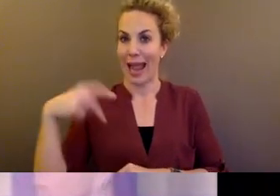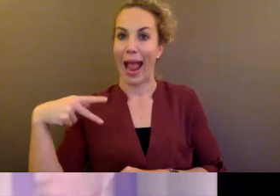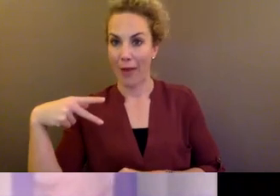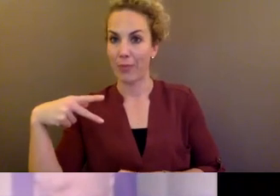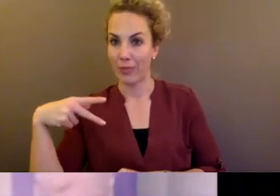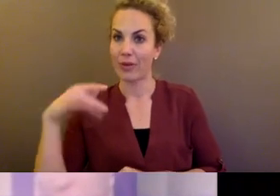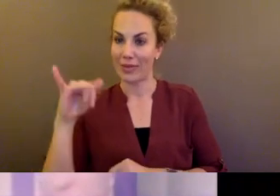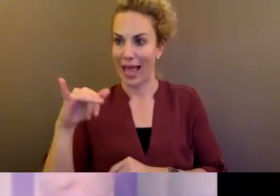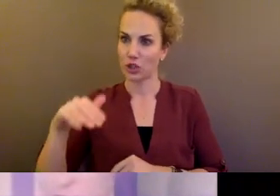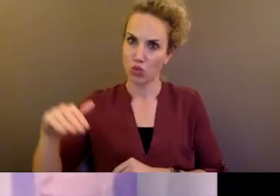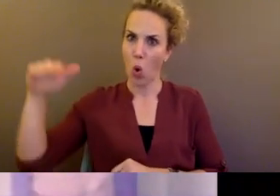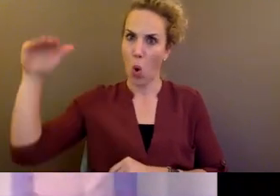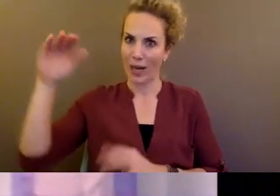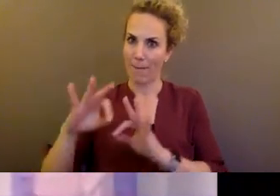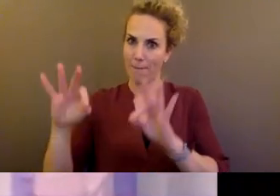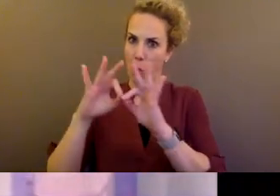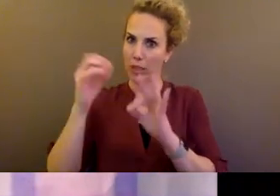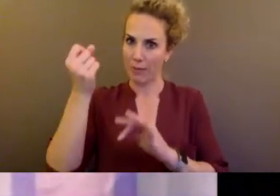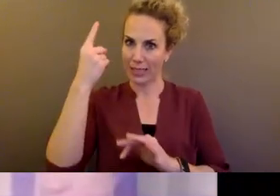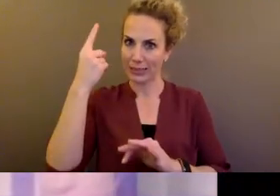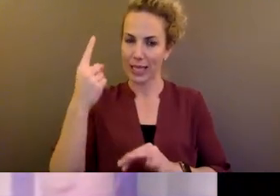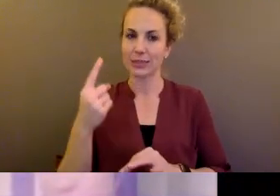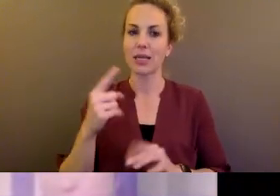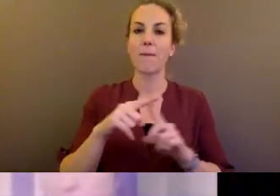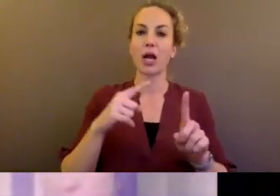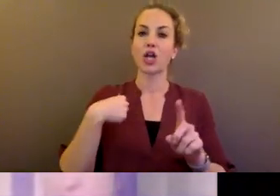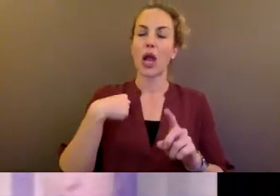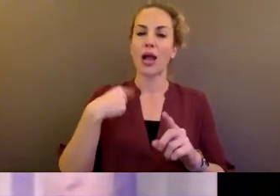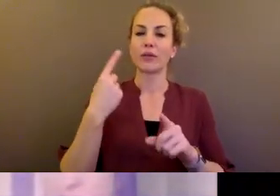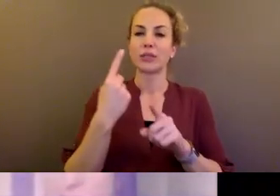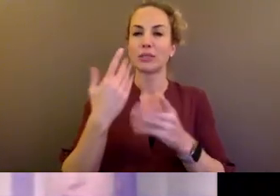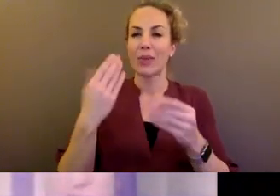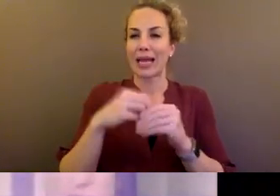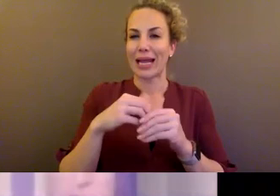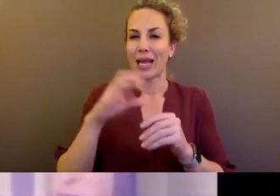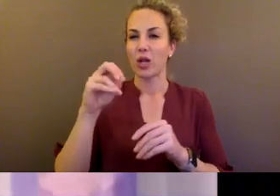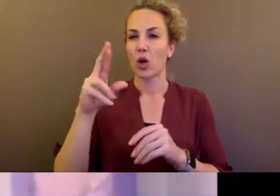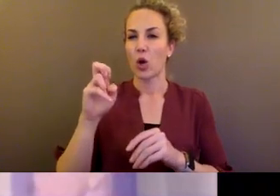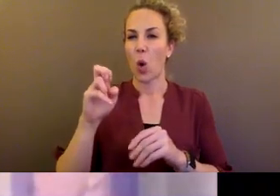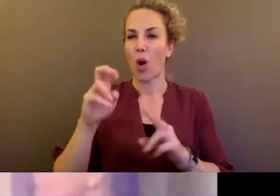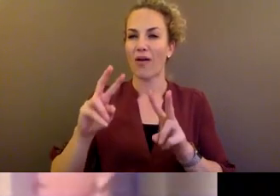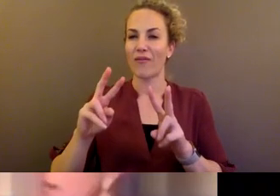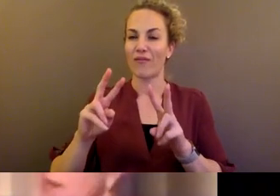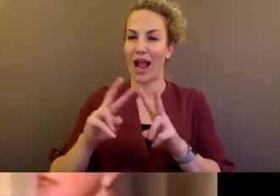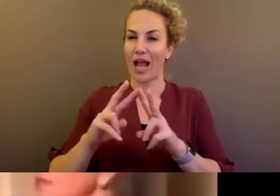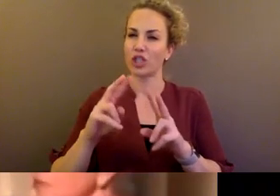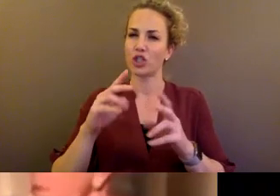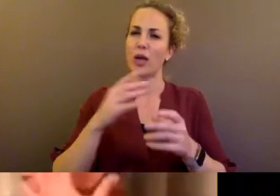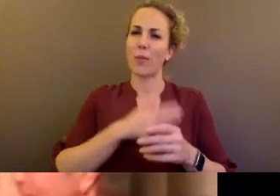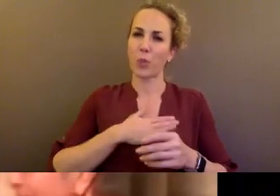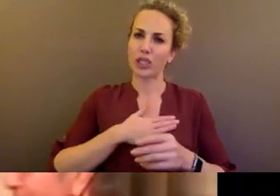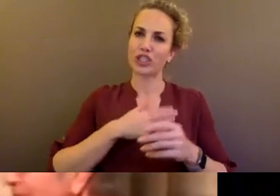that makes sense. You also have something in the core values about appreciating the bond between child and family,